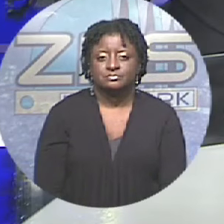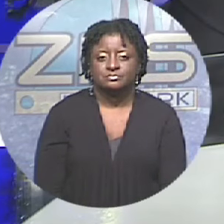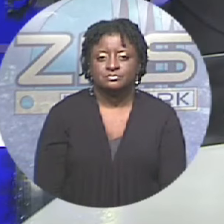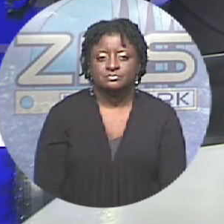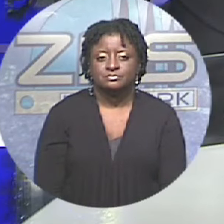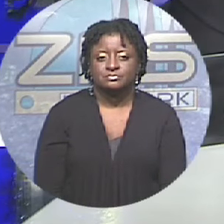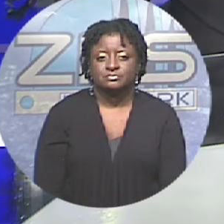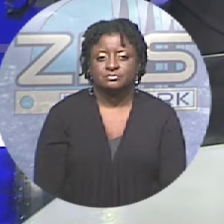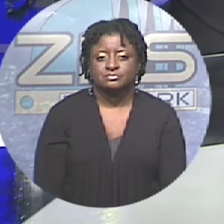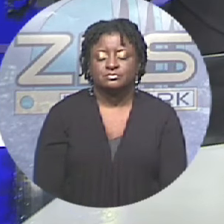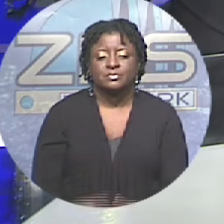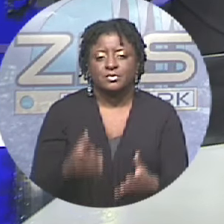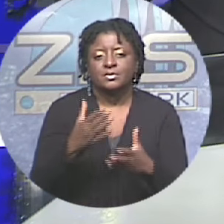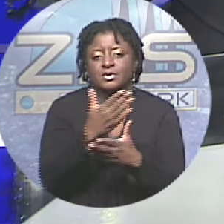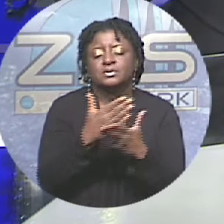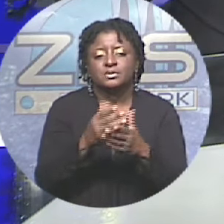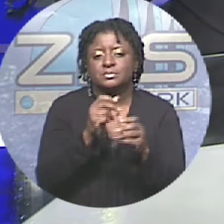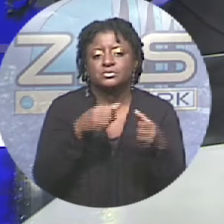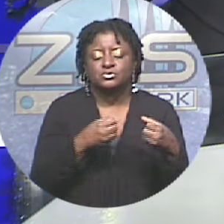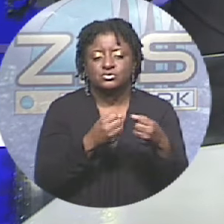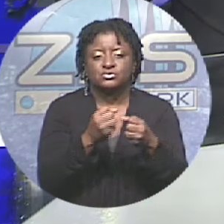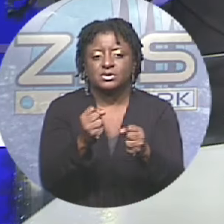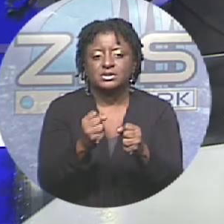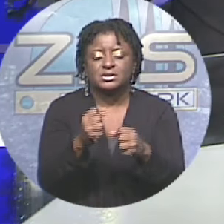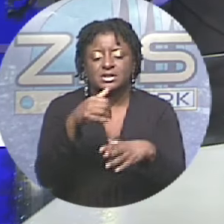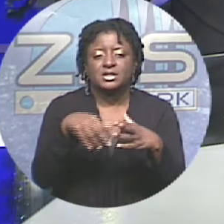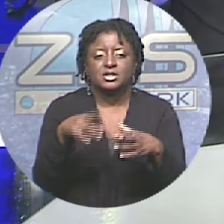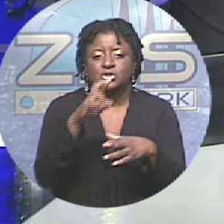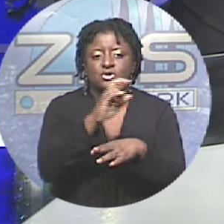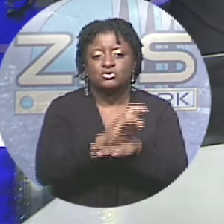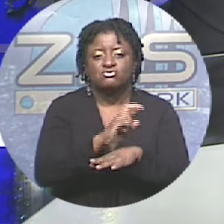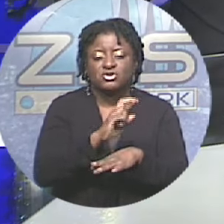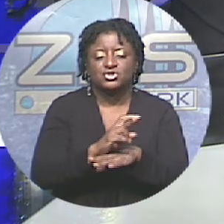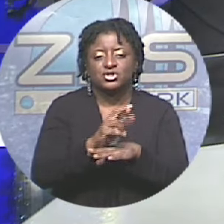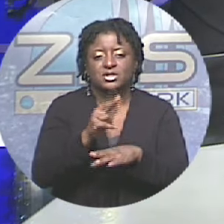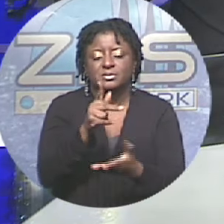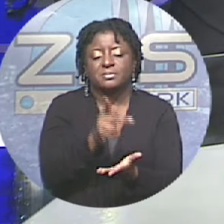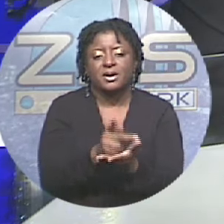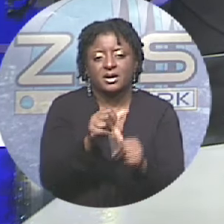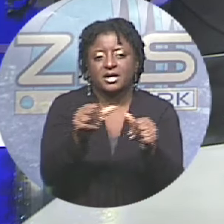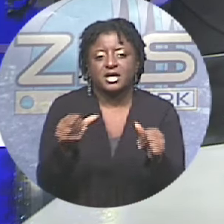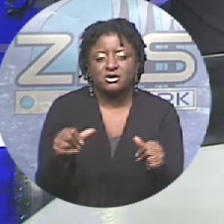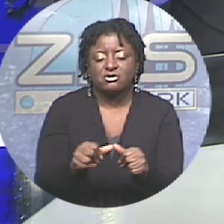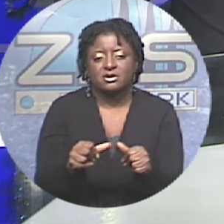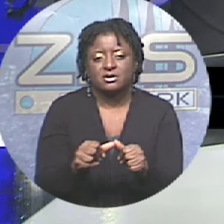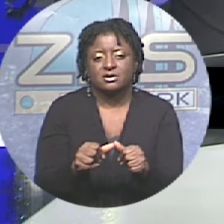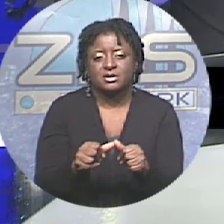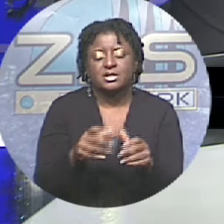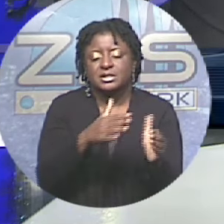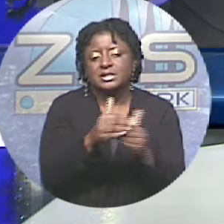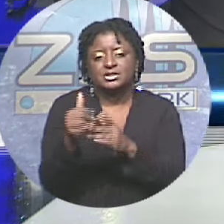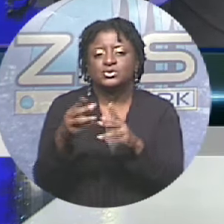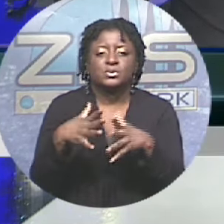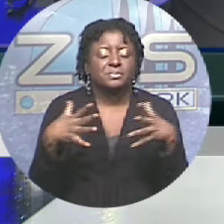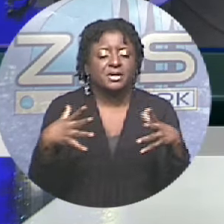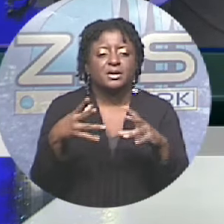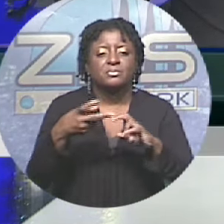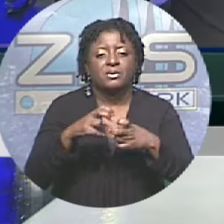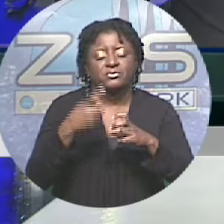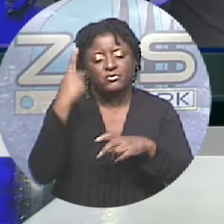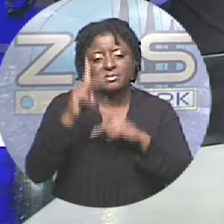Flooded streets in the Ridgeland Park area leads to a big problem for water consumers across the capital. Good evening, everyone. I'm Charisma Robinson. And I'm Chris